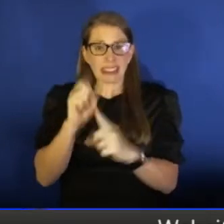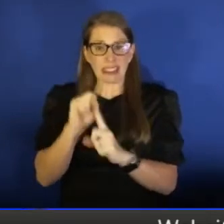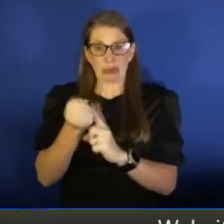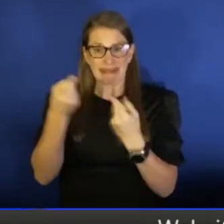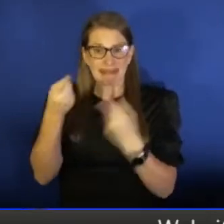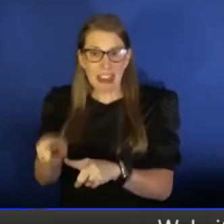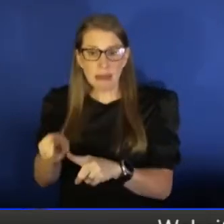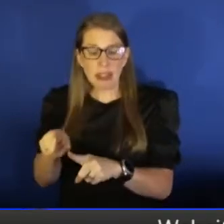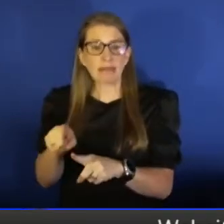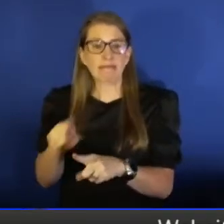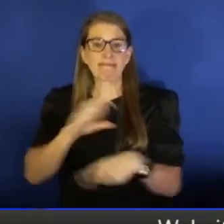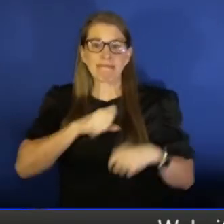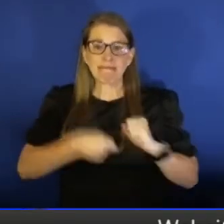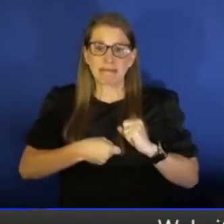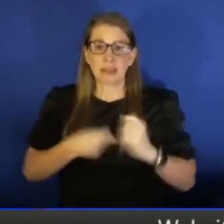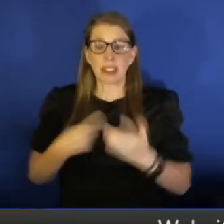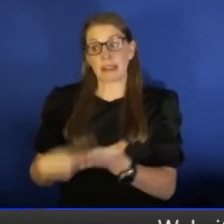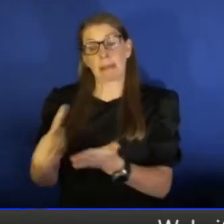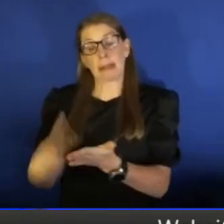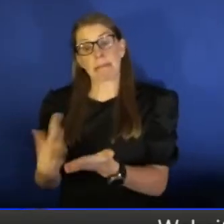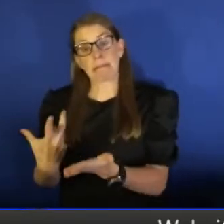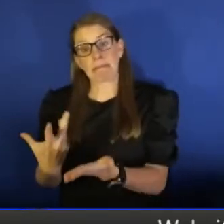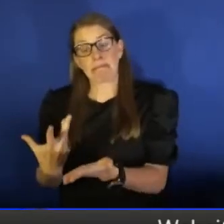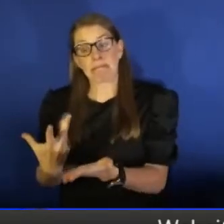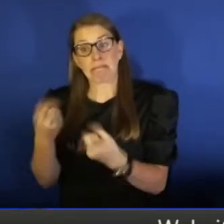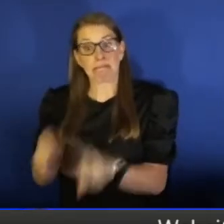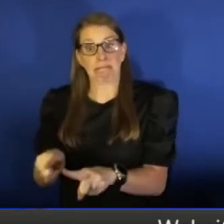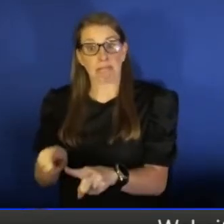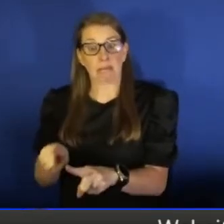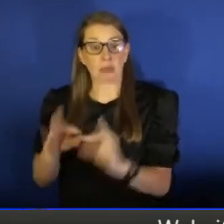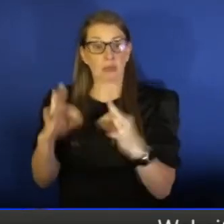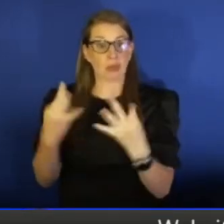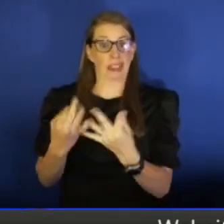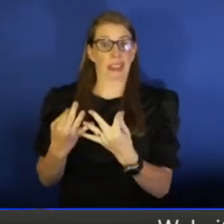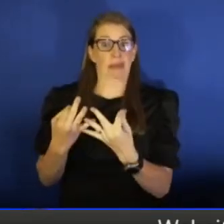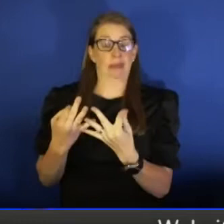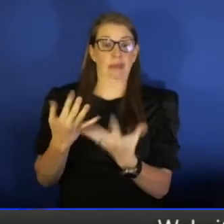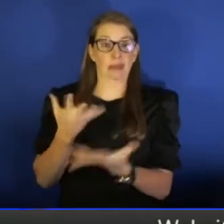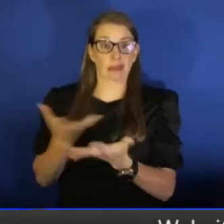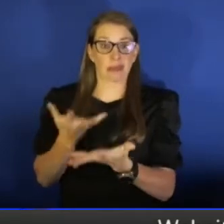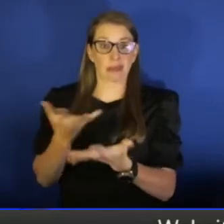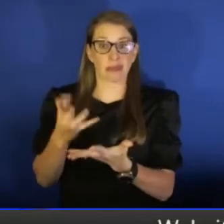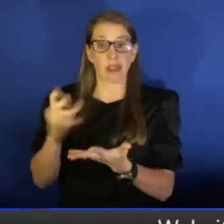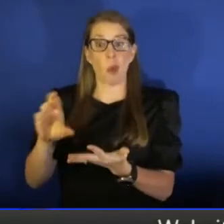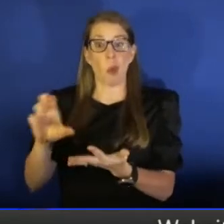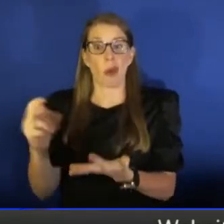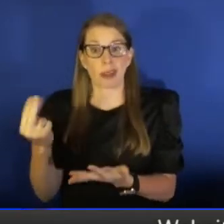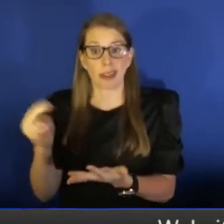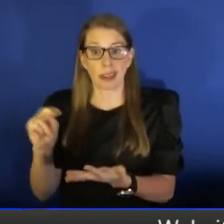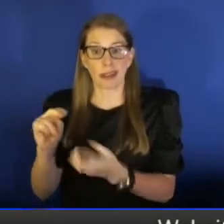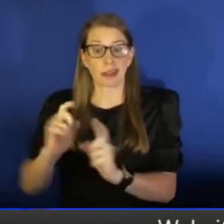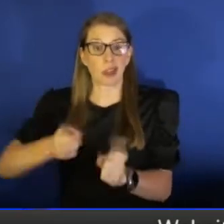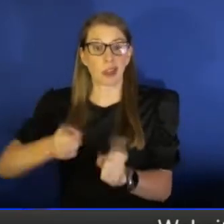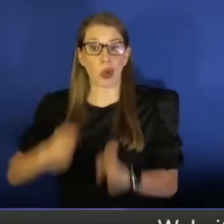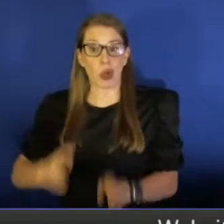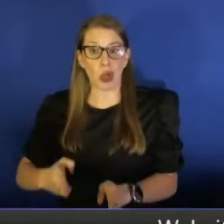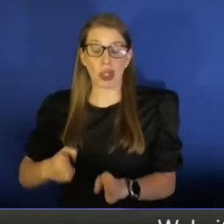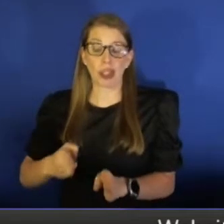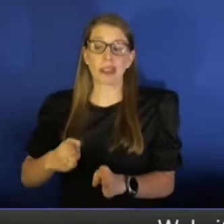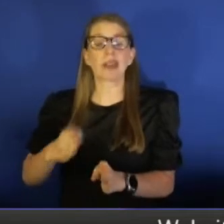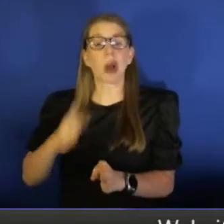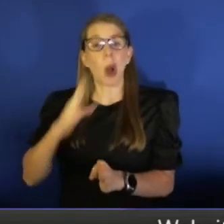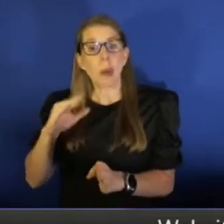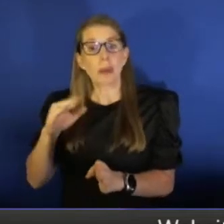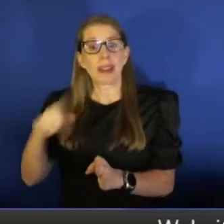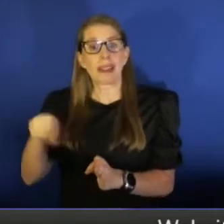happen, sometimes families are in a position for their loved one to be an organ donor, and we hope they say yes to that as well. I couldn't help